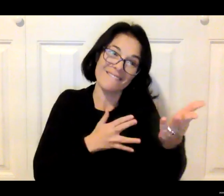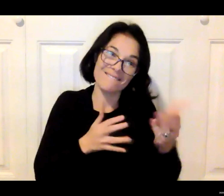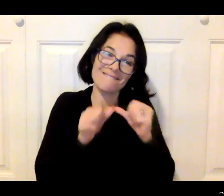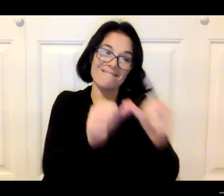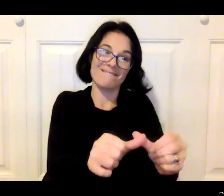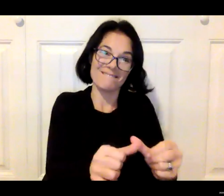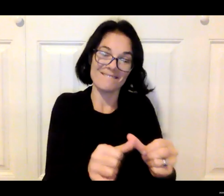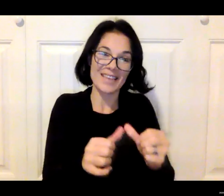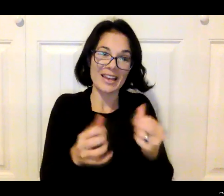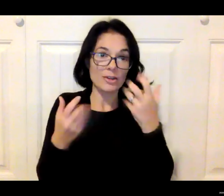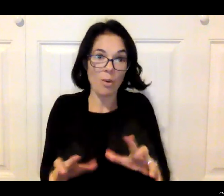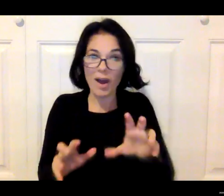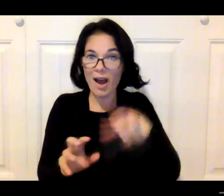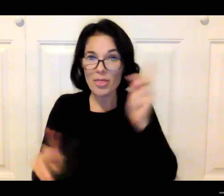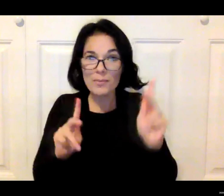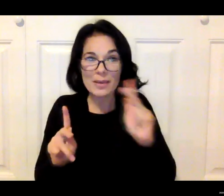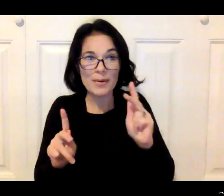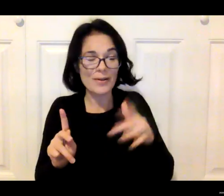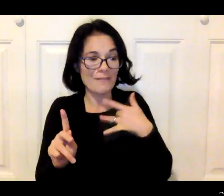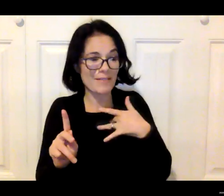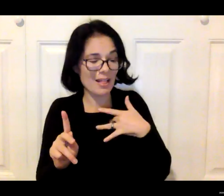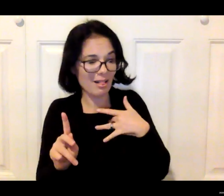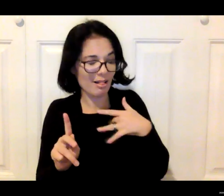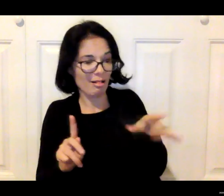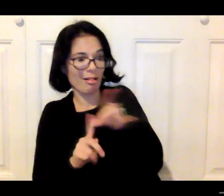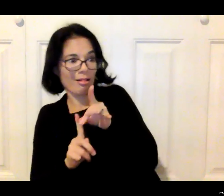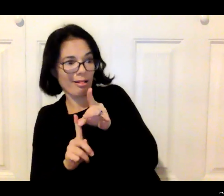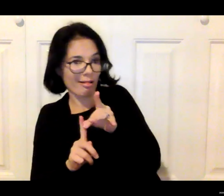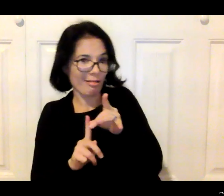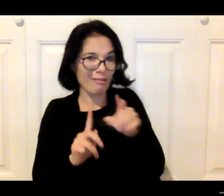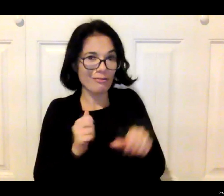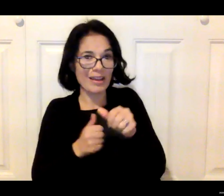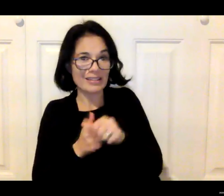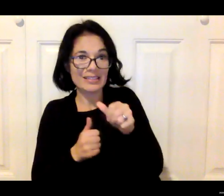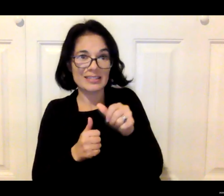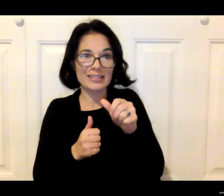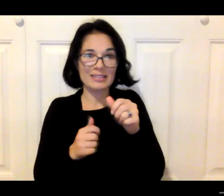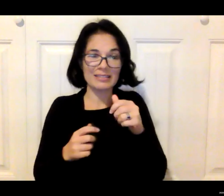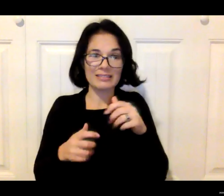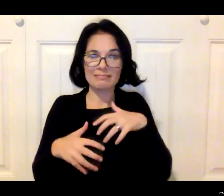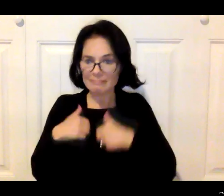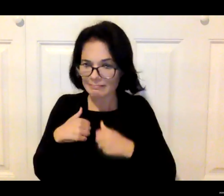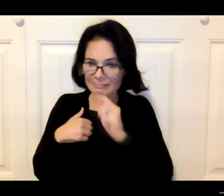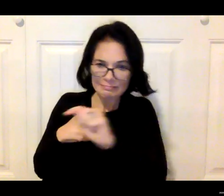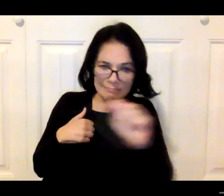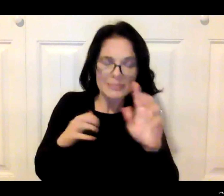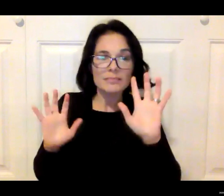want to endanger anybody, really. I don't want to be responsible or have that, over me. So I'm going to do it. I